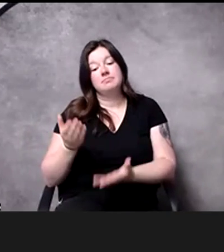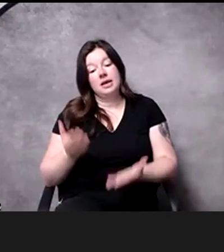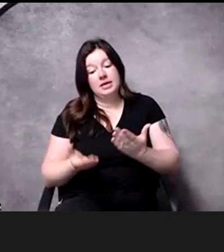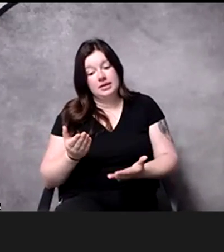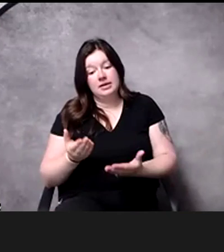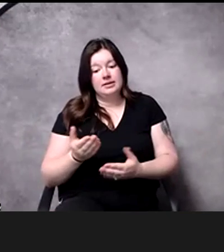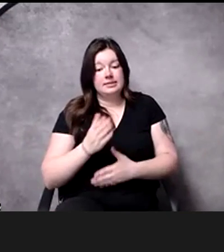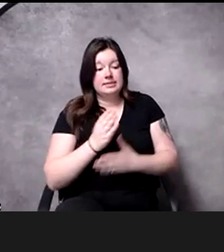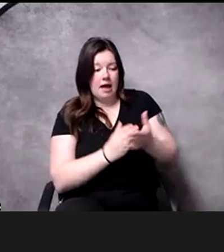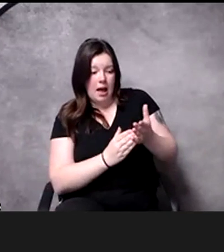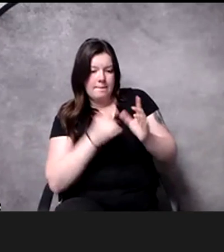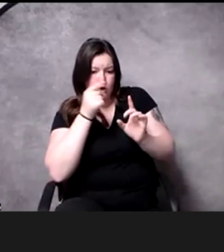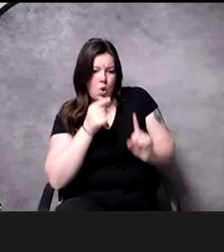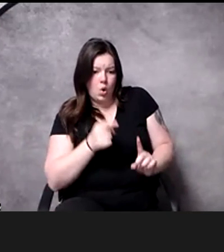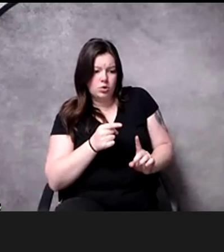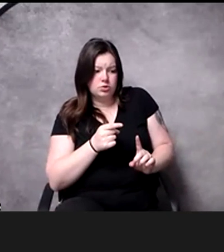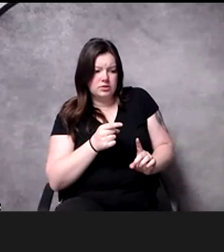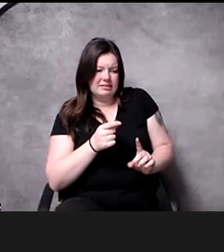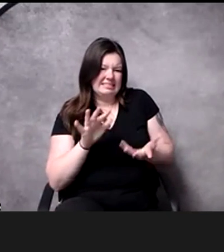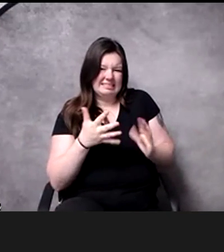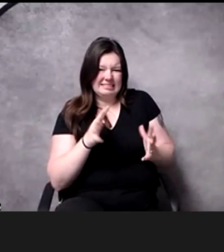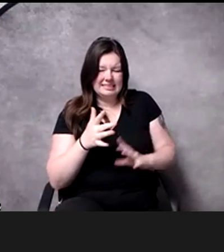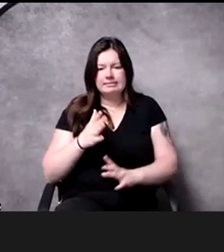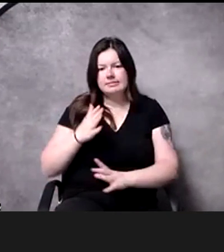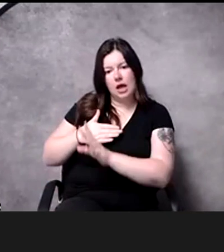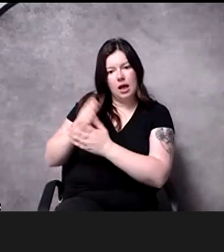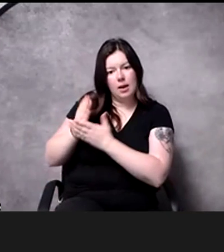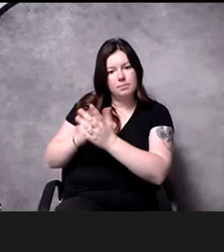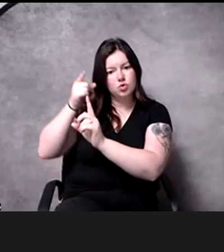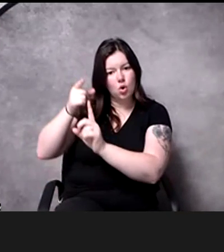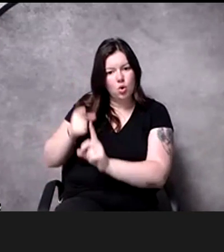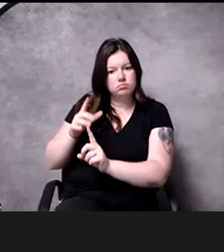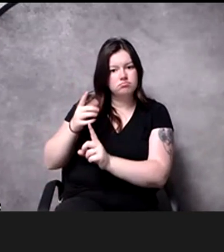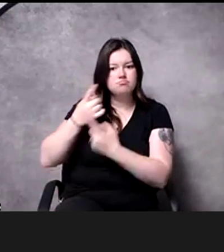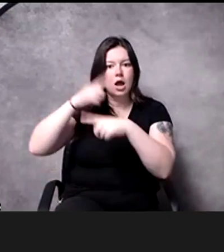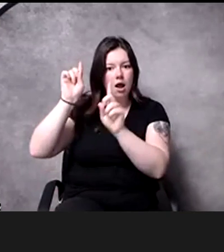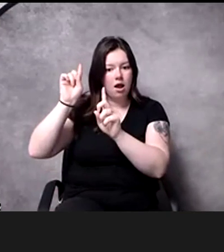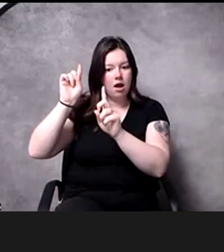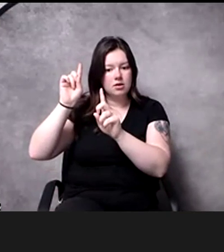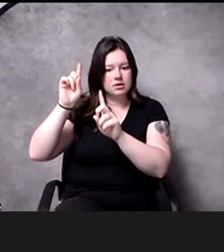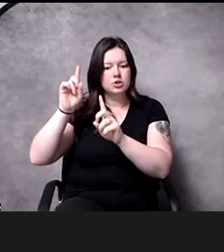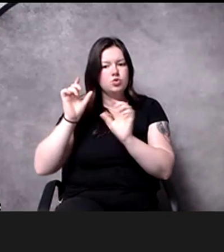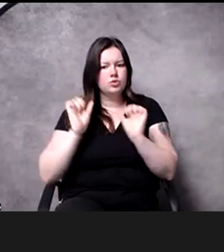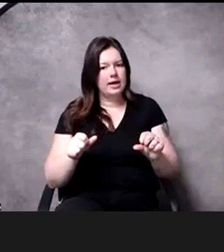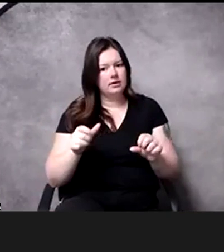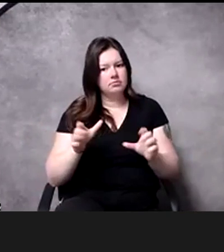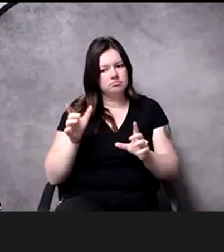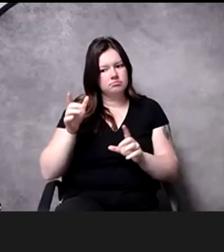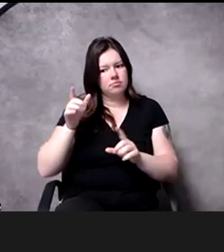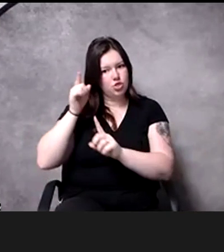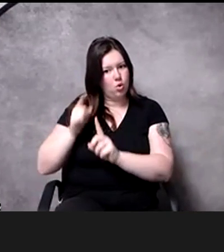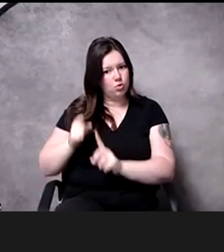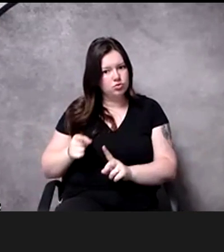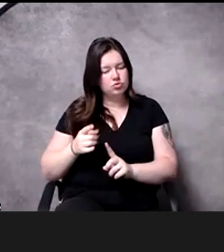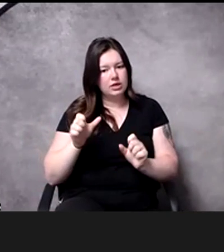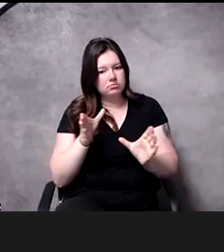were kind of meh. So you're like, well, I'm just going to build off of this 1 aim and write a new grant from that. And then that could work out, even if you